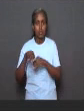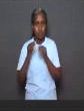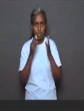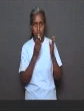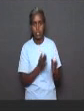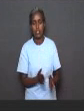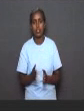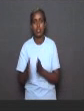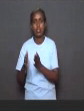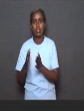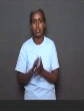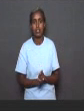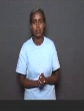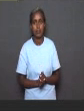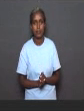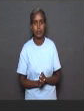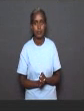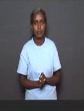Students, let's get ready.